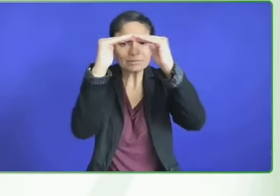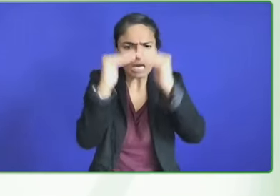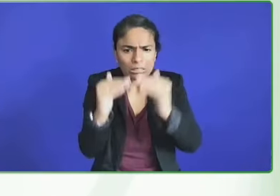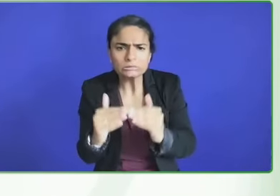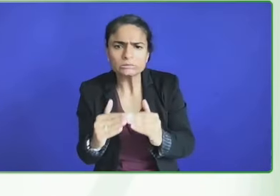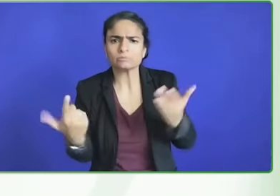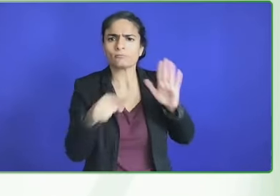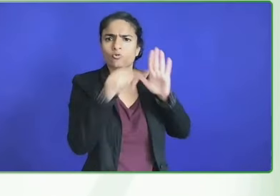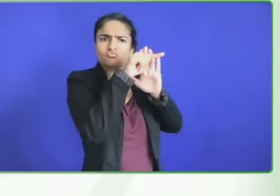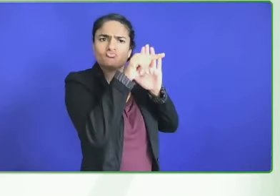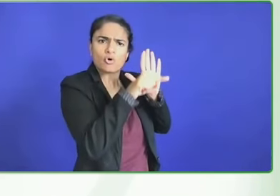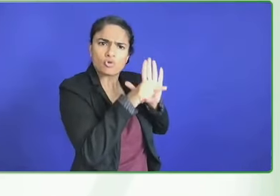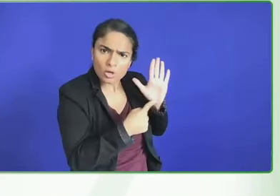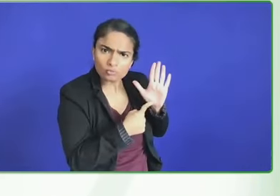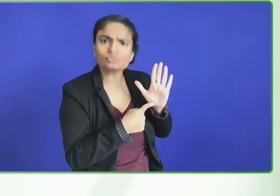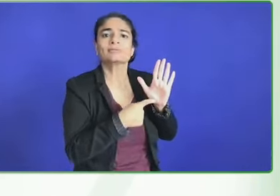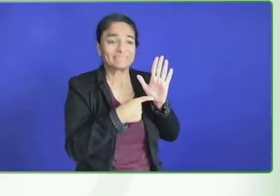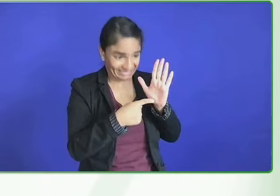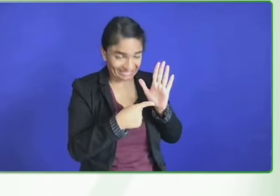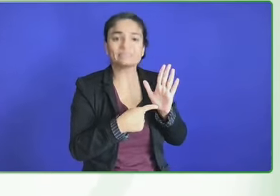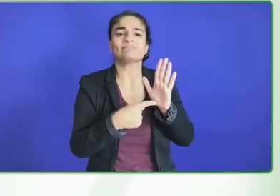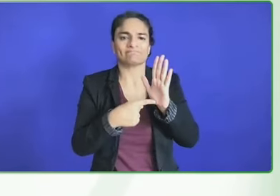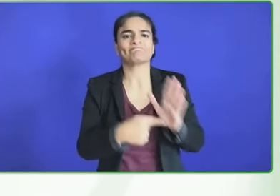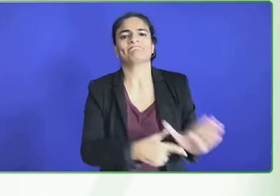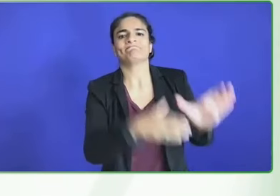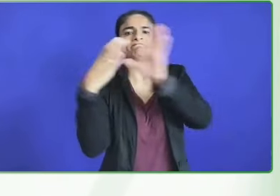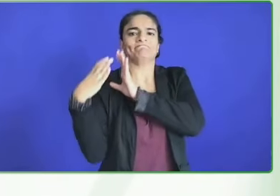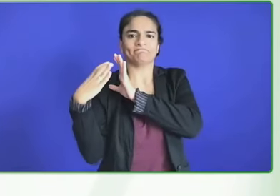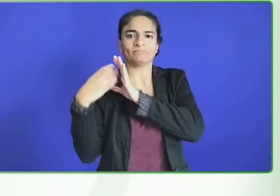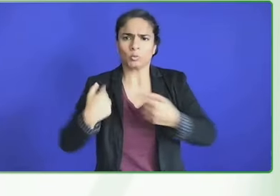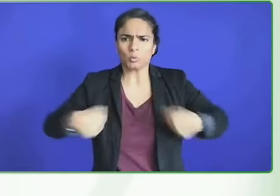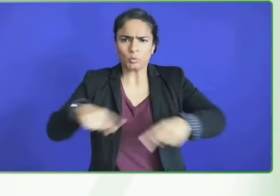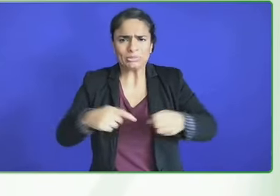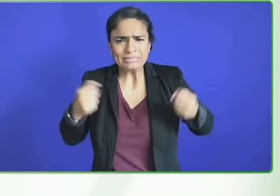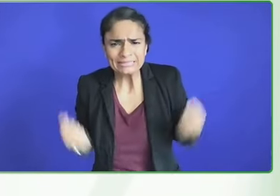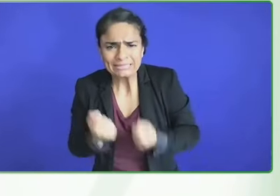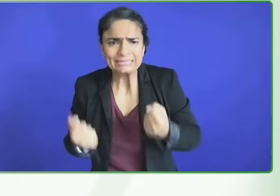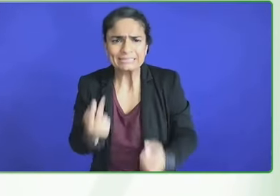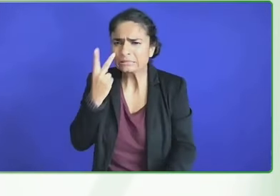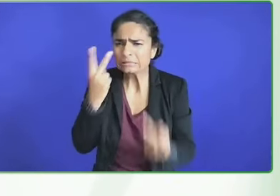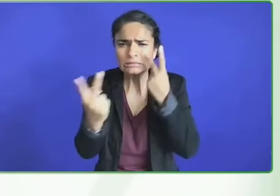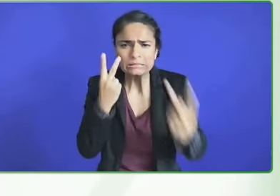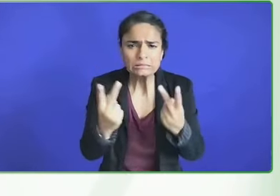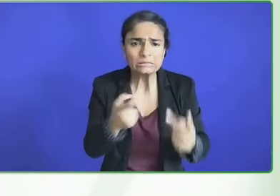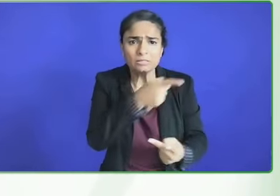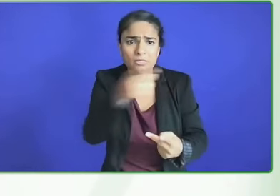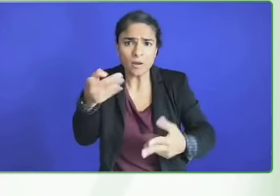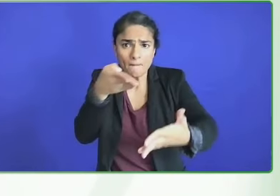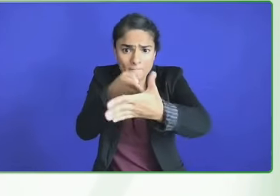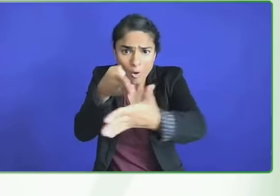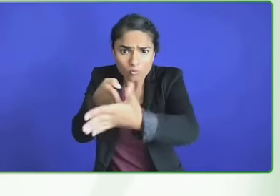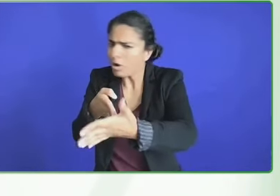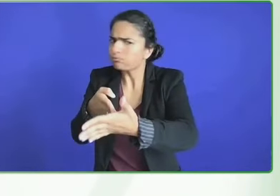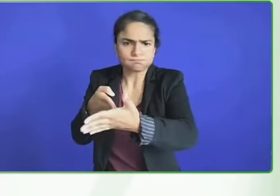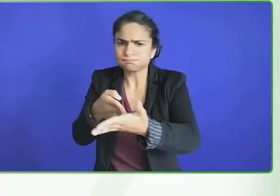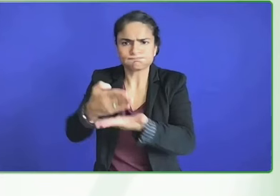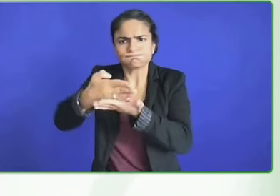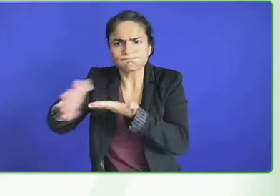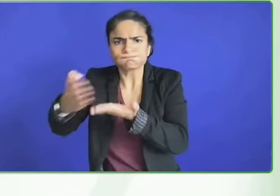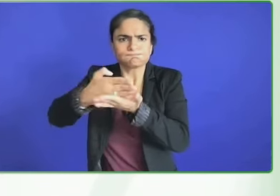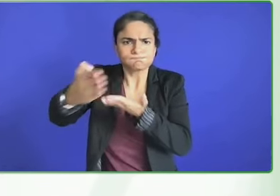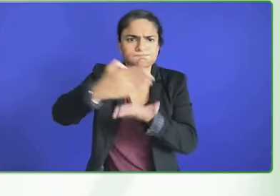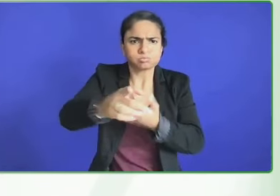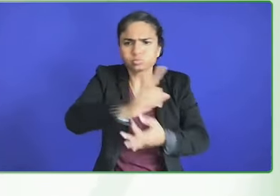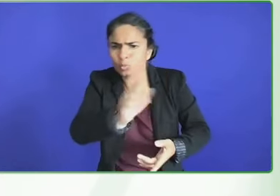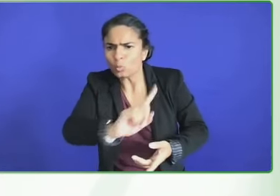One of the key features of the Accessible Canada Act is, in fact, its requirement for organizations to prepare and publish accessibility plans